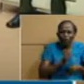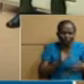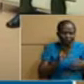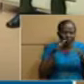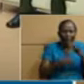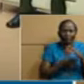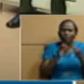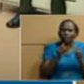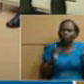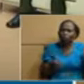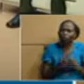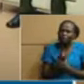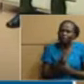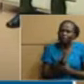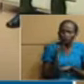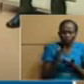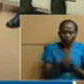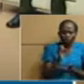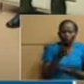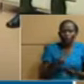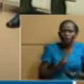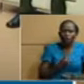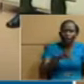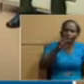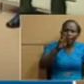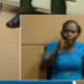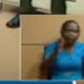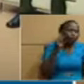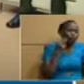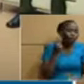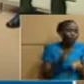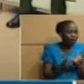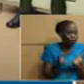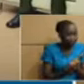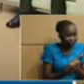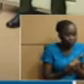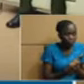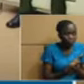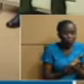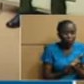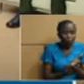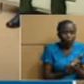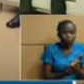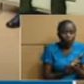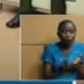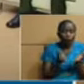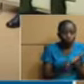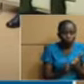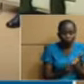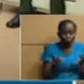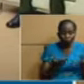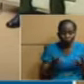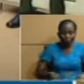Commission. If you have 8 million Ugandans described as living in extreme